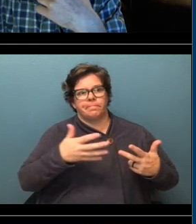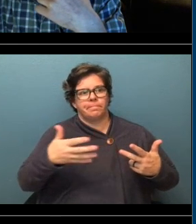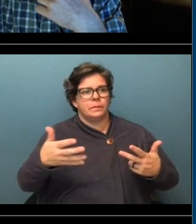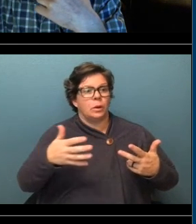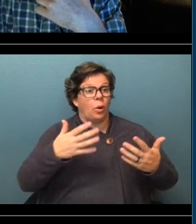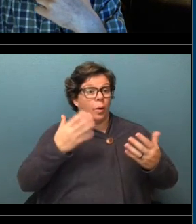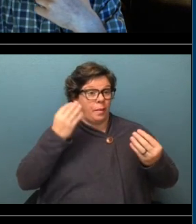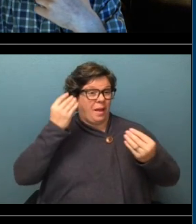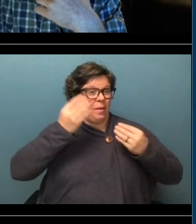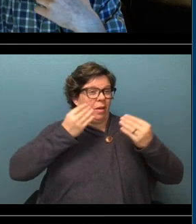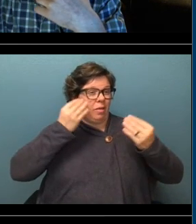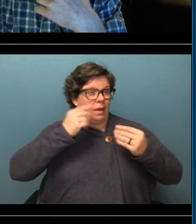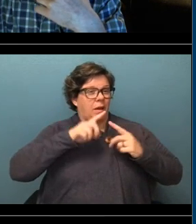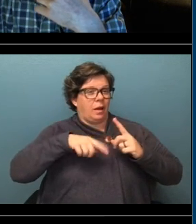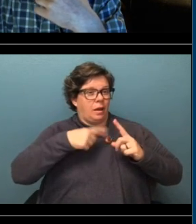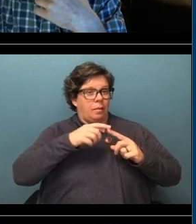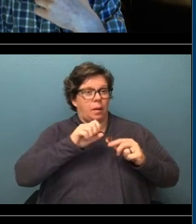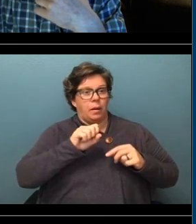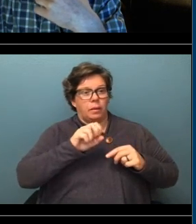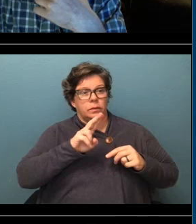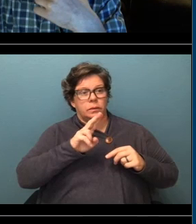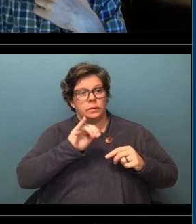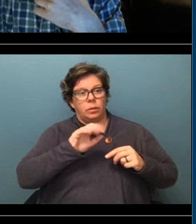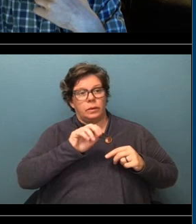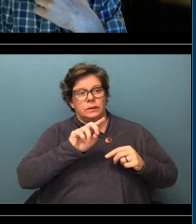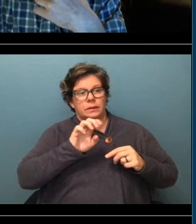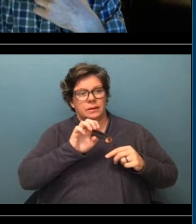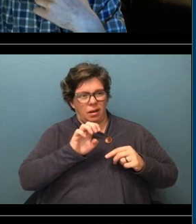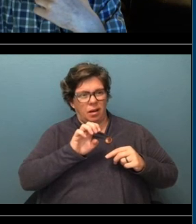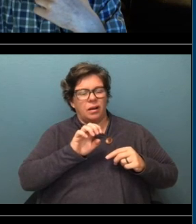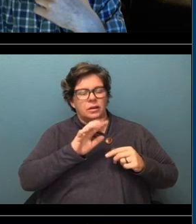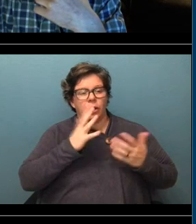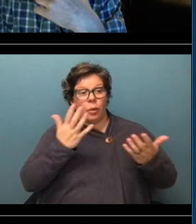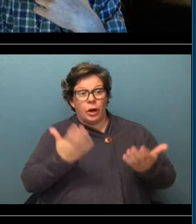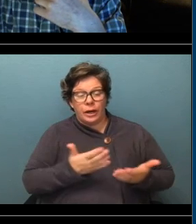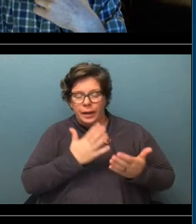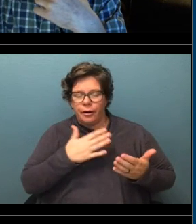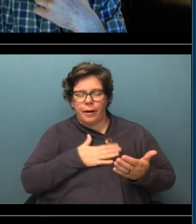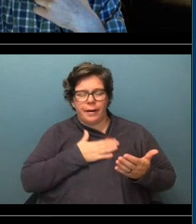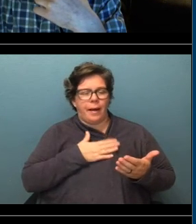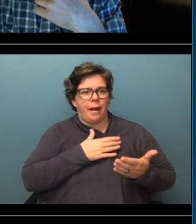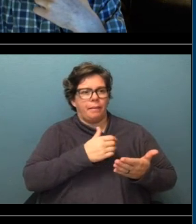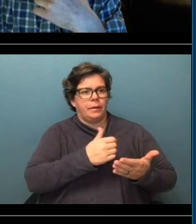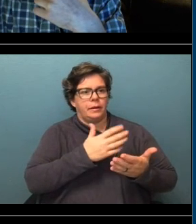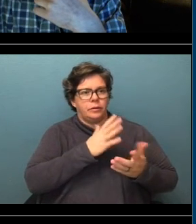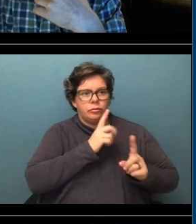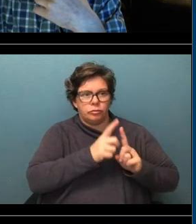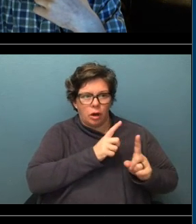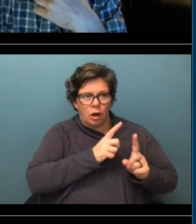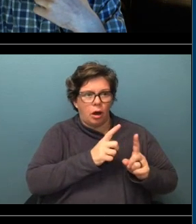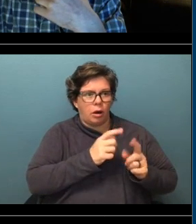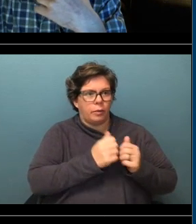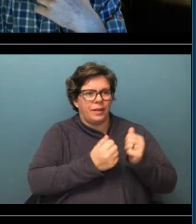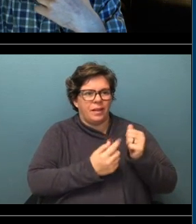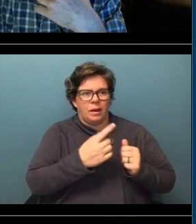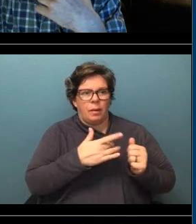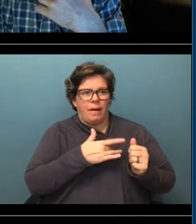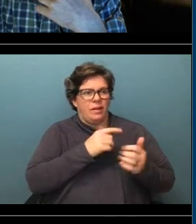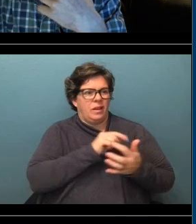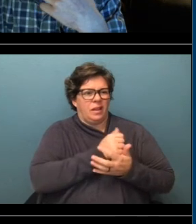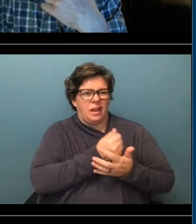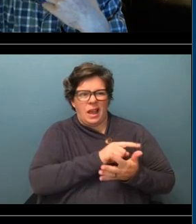suicidal ideation. So we are always here, and we are happy to talk to anybody feeling any of